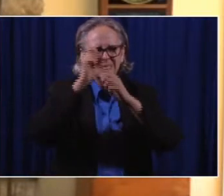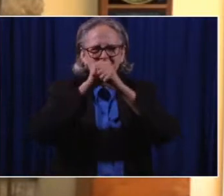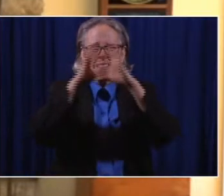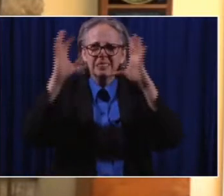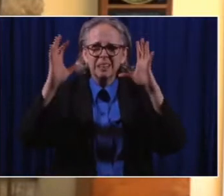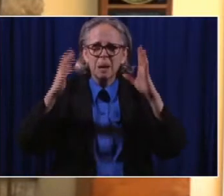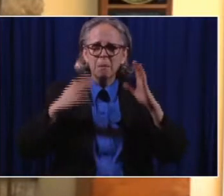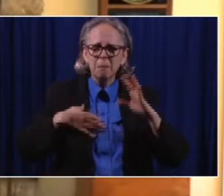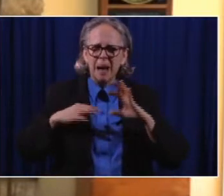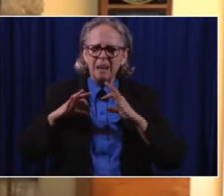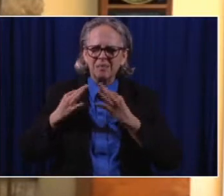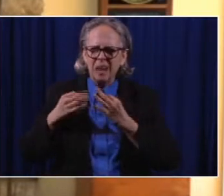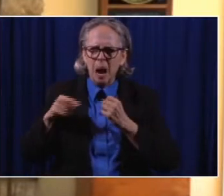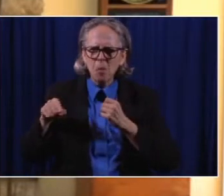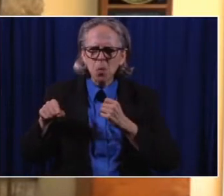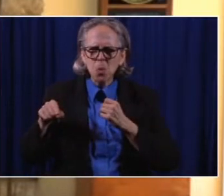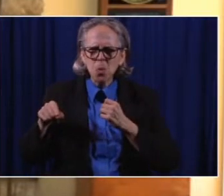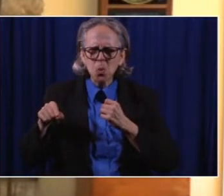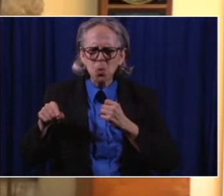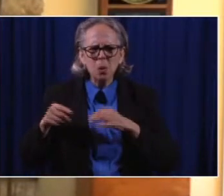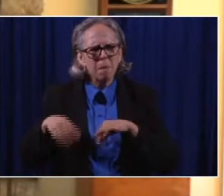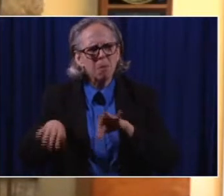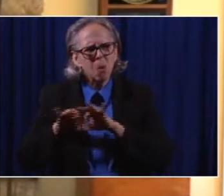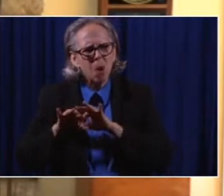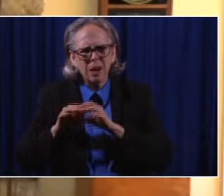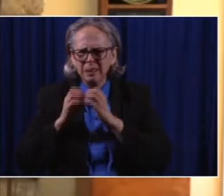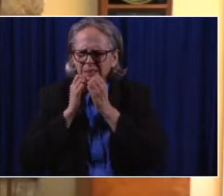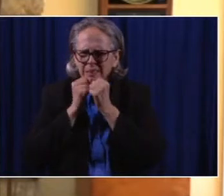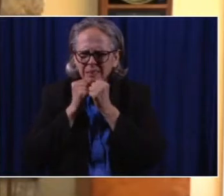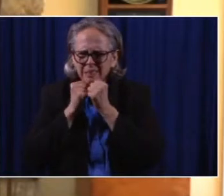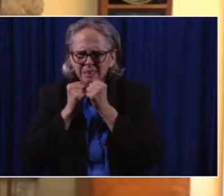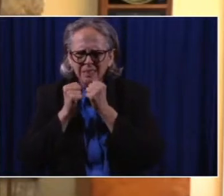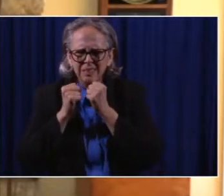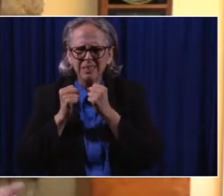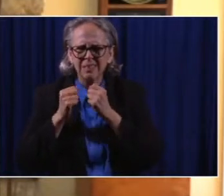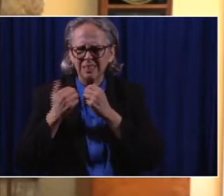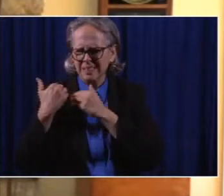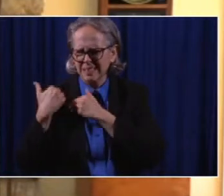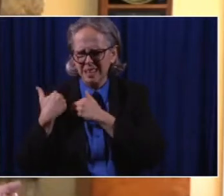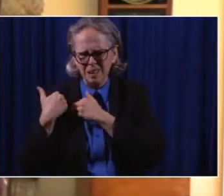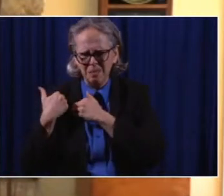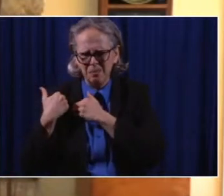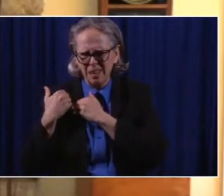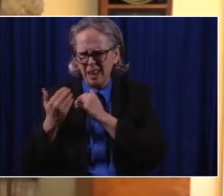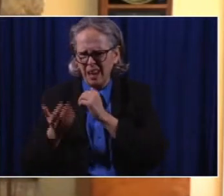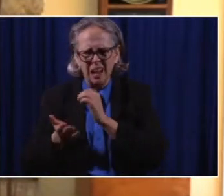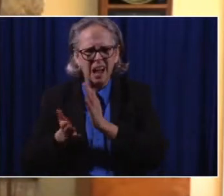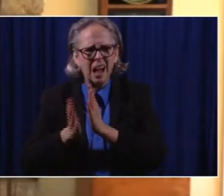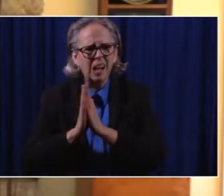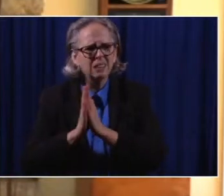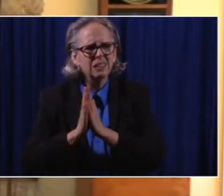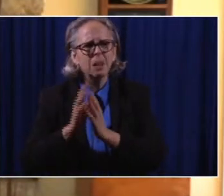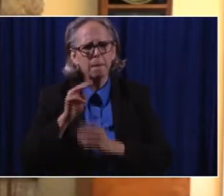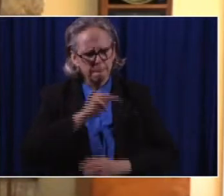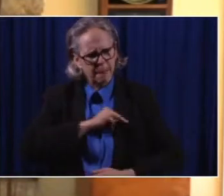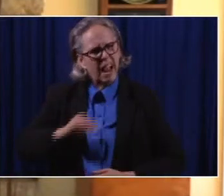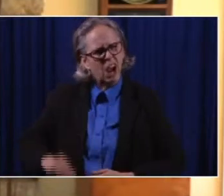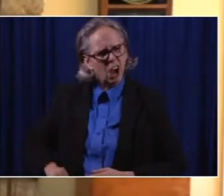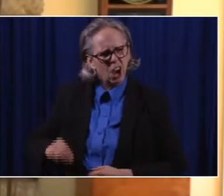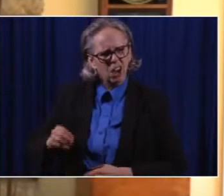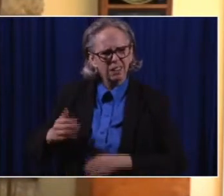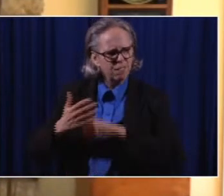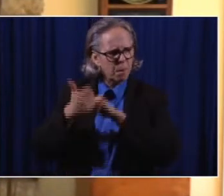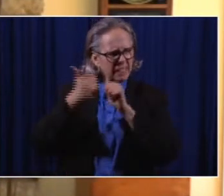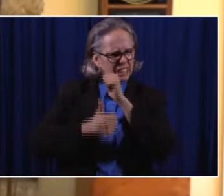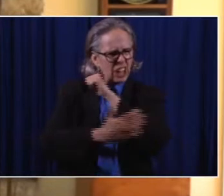think all of us have an obligation to do that. I've asked the mayors to do it. I've asked the county commissioners to do it. But this is